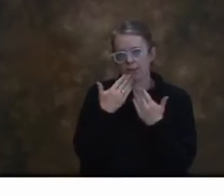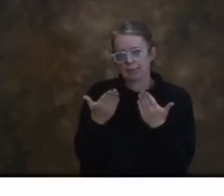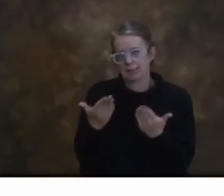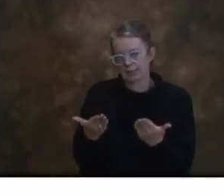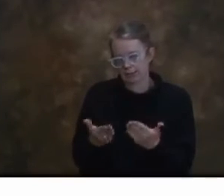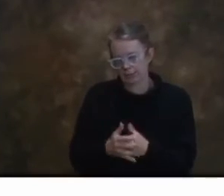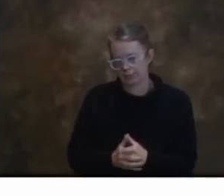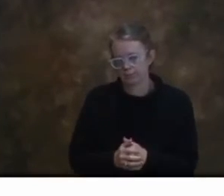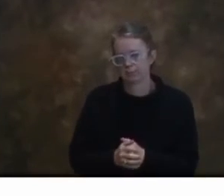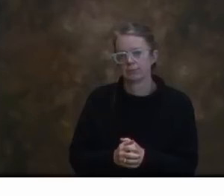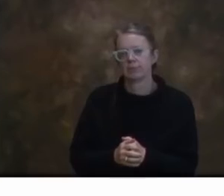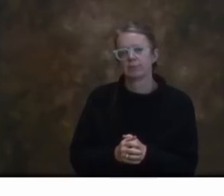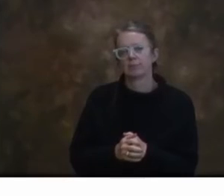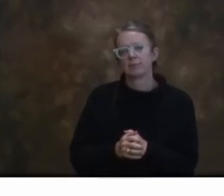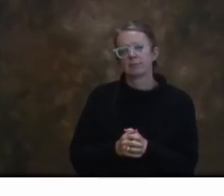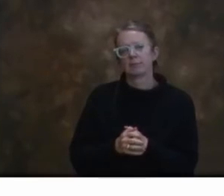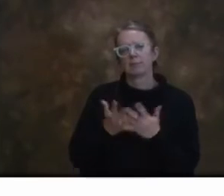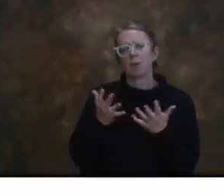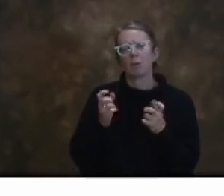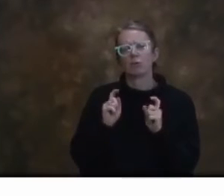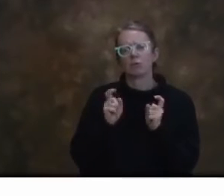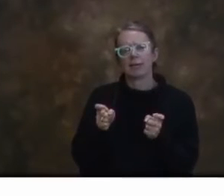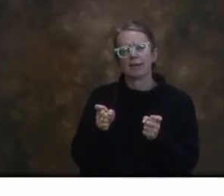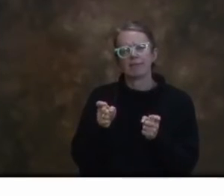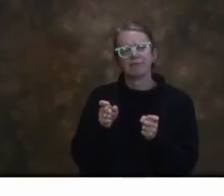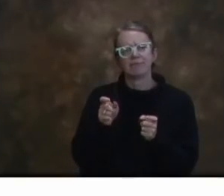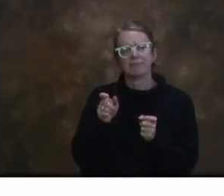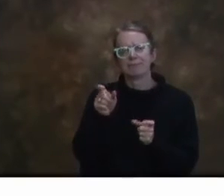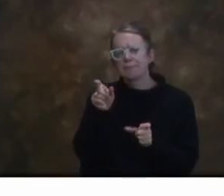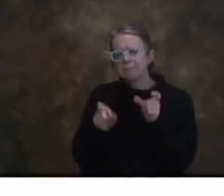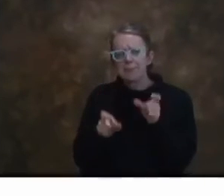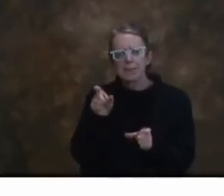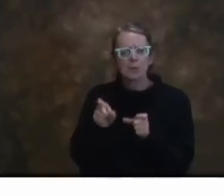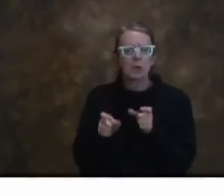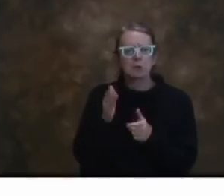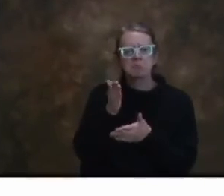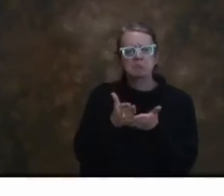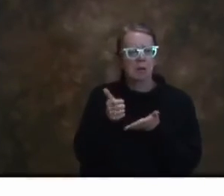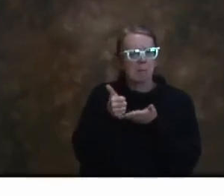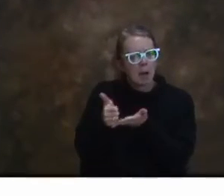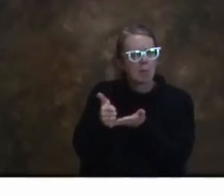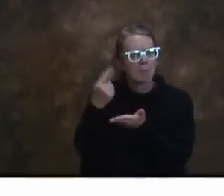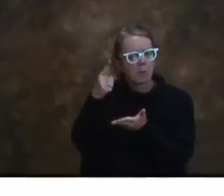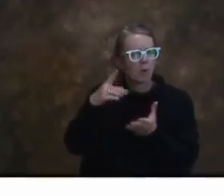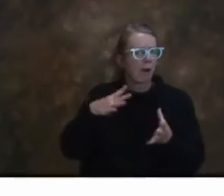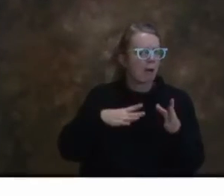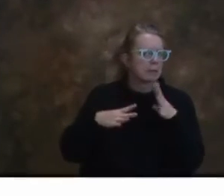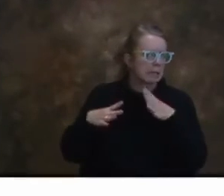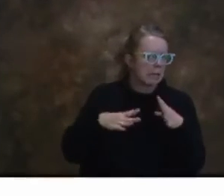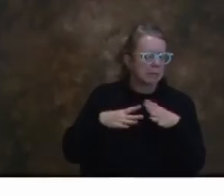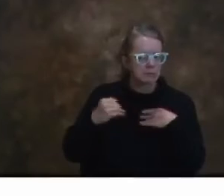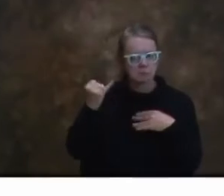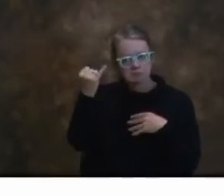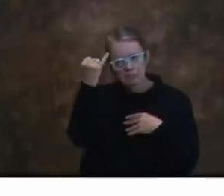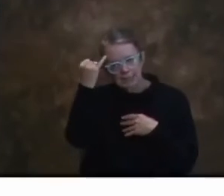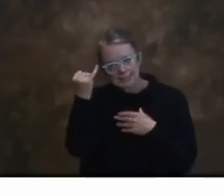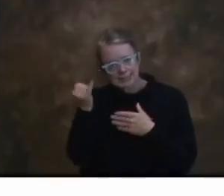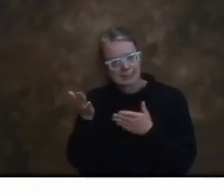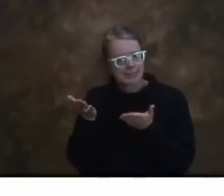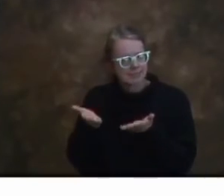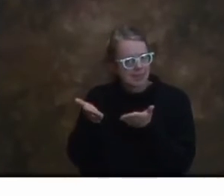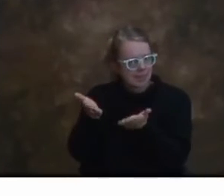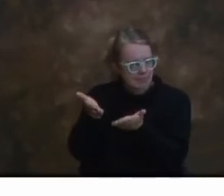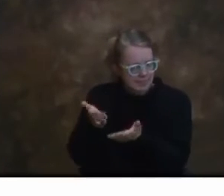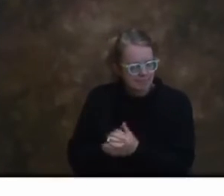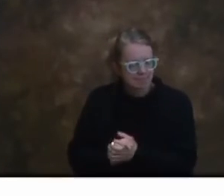at a briefing, that I wanted to provide folks with some holiday tips and recommendations as you think about your Thanksgiving